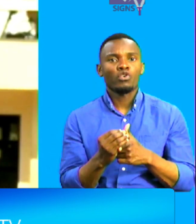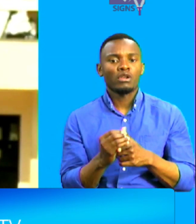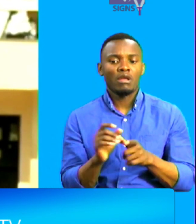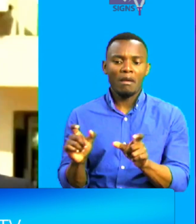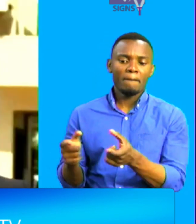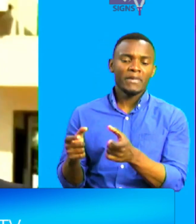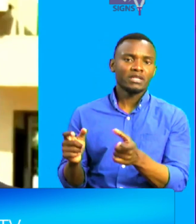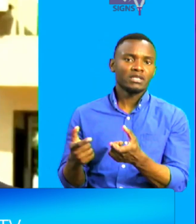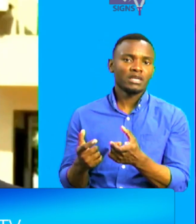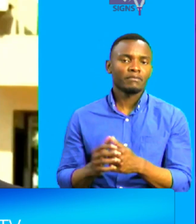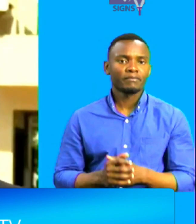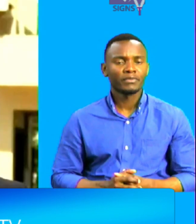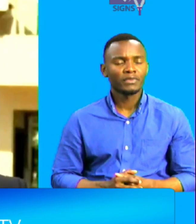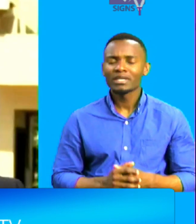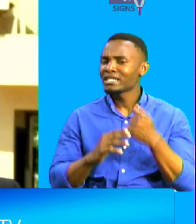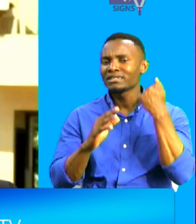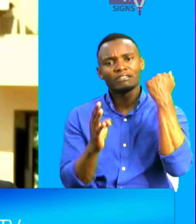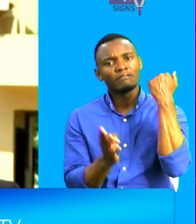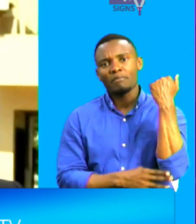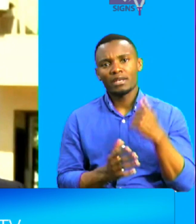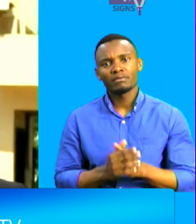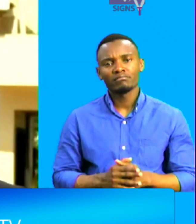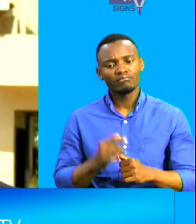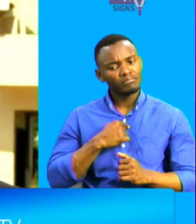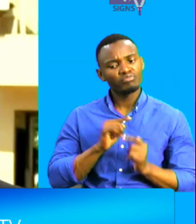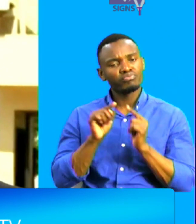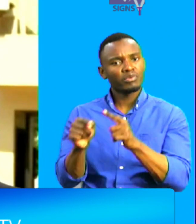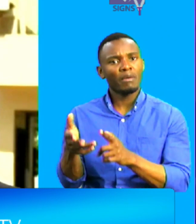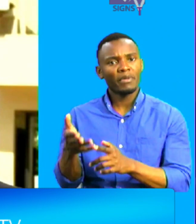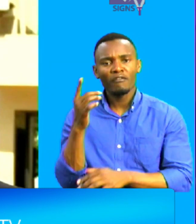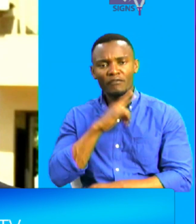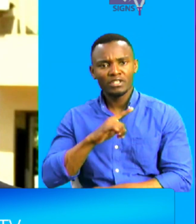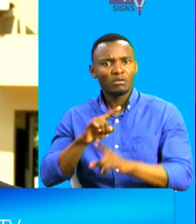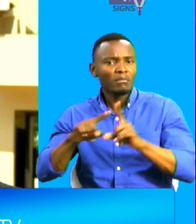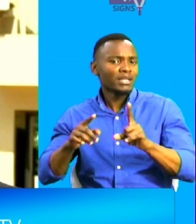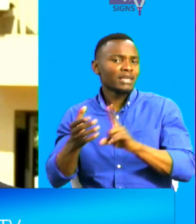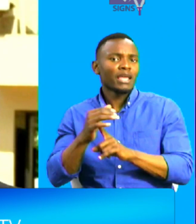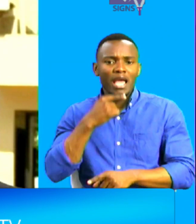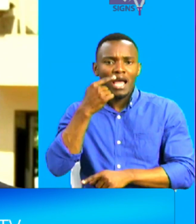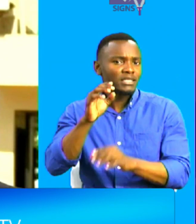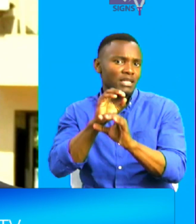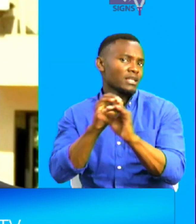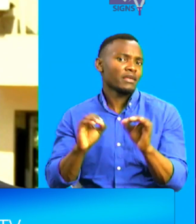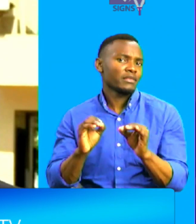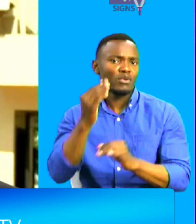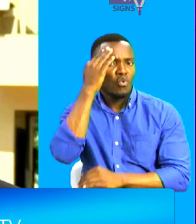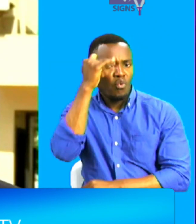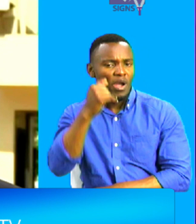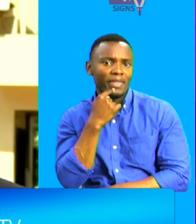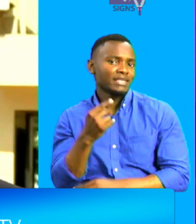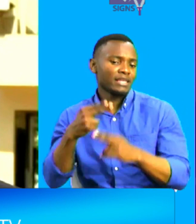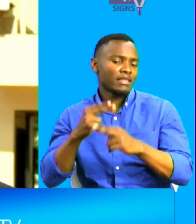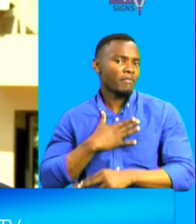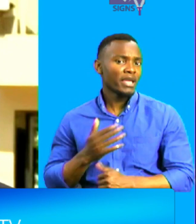media coverage. Ni vibaya sana kwa sababu nimekuja DCI na sipati jibu yoyote kwa nini wameandika jina yangu. You know, if they